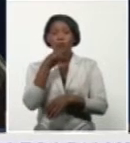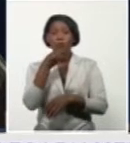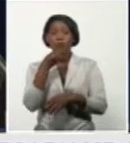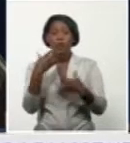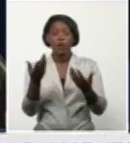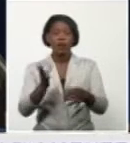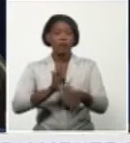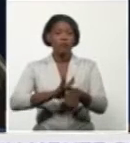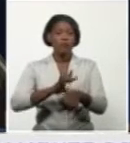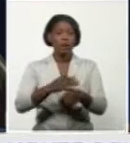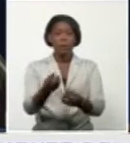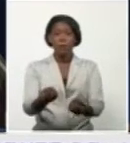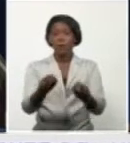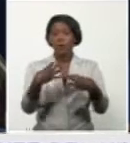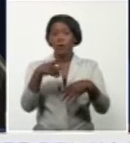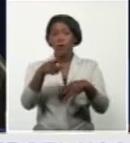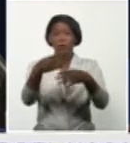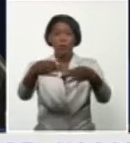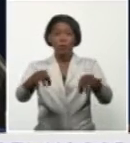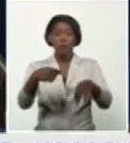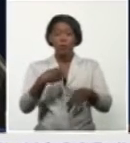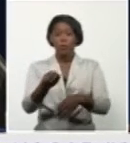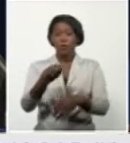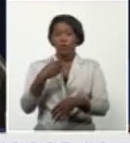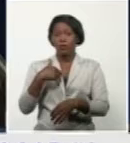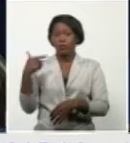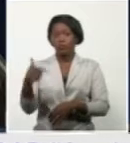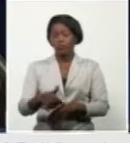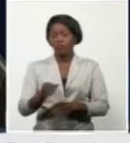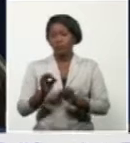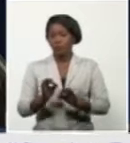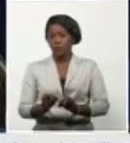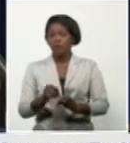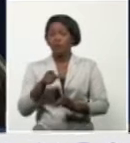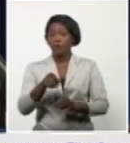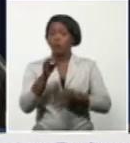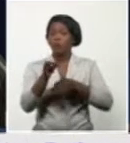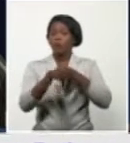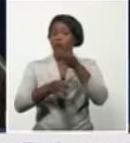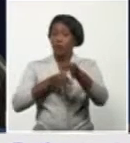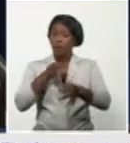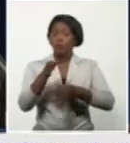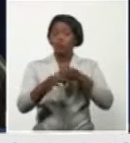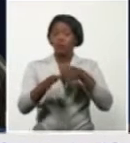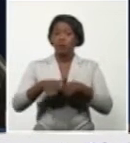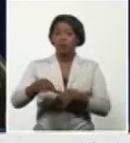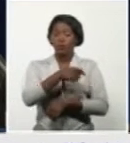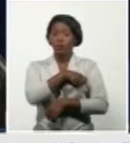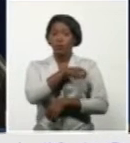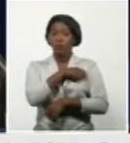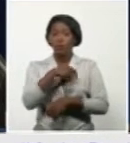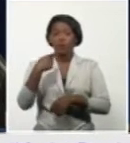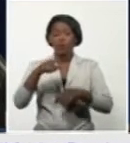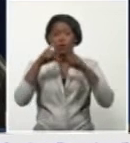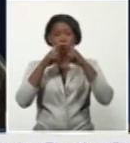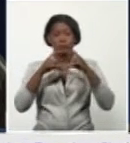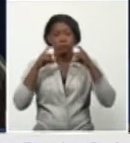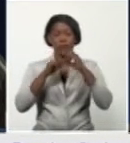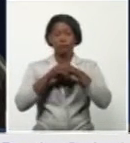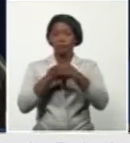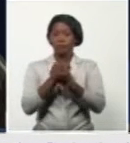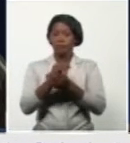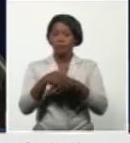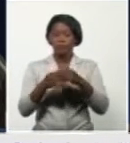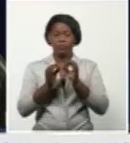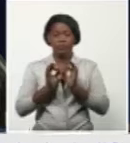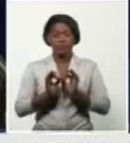infected, and that's why we continue conducting studies to detect carriers even at the asymptomatic